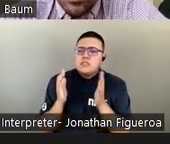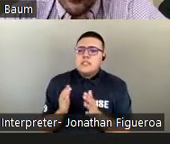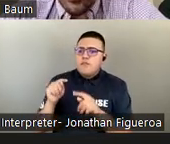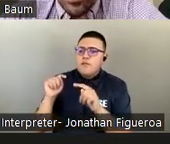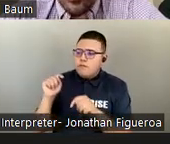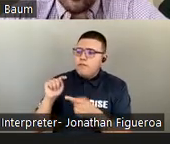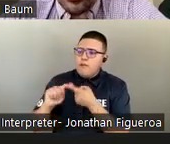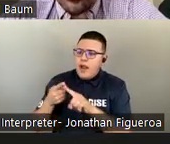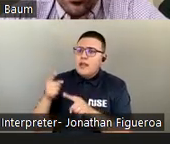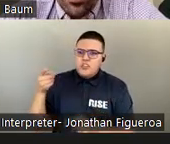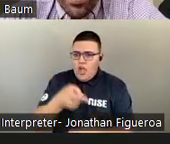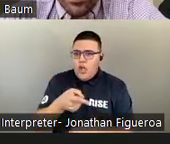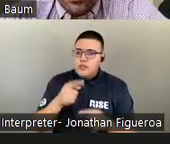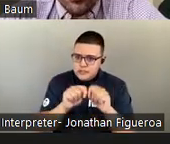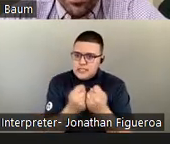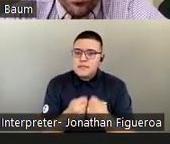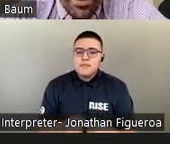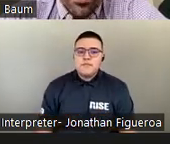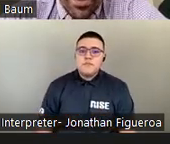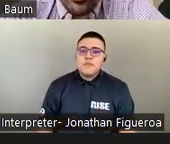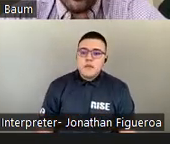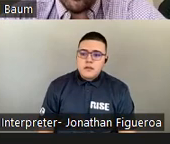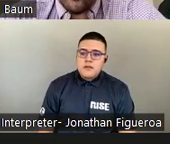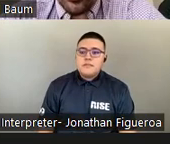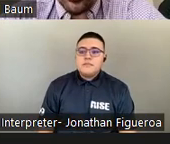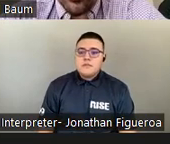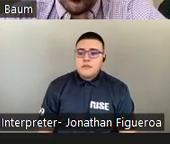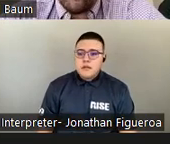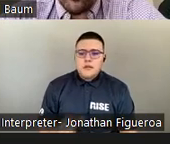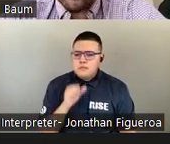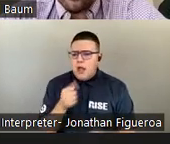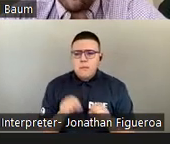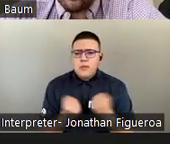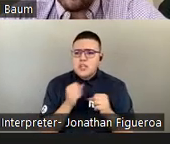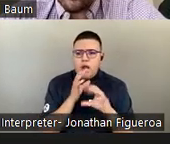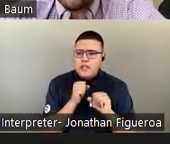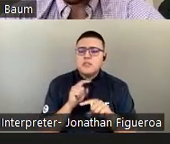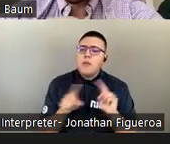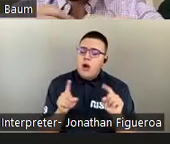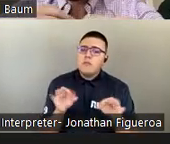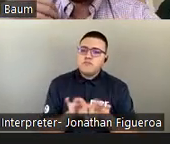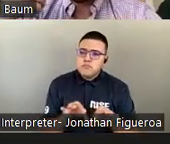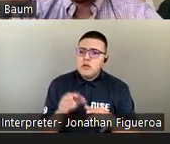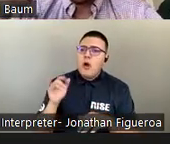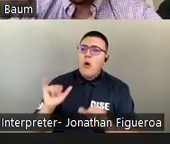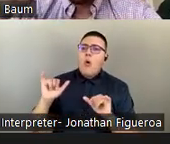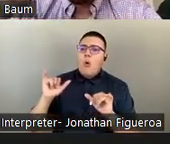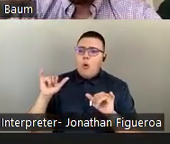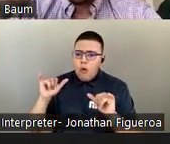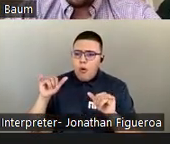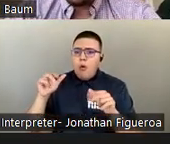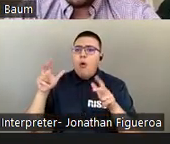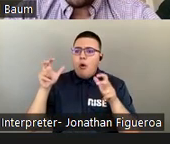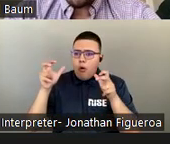teams and shares stories, not breaching confidentiality, of course, but sharing stories of,